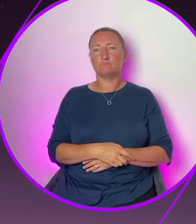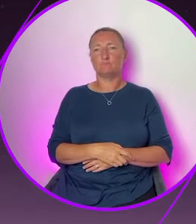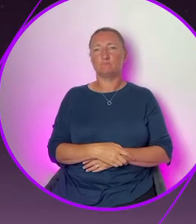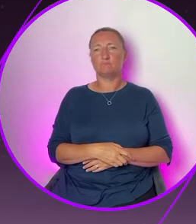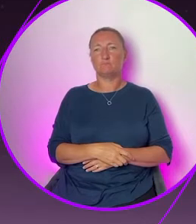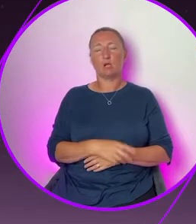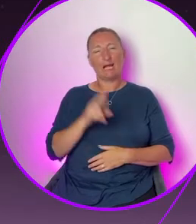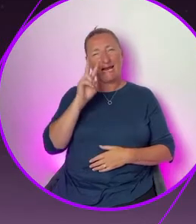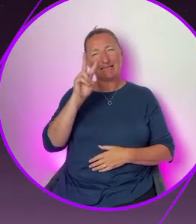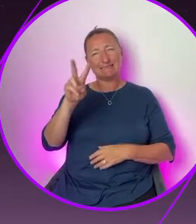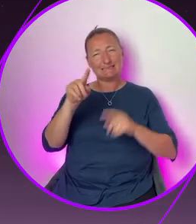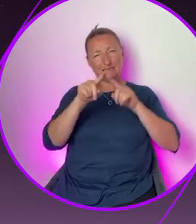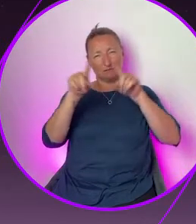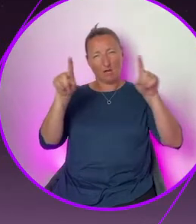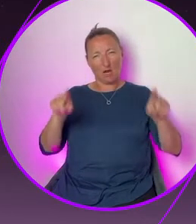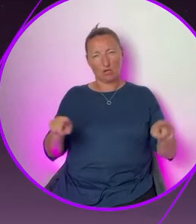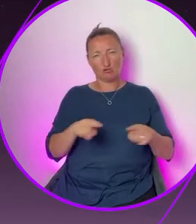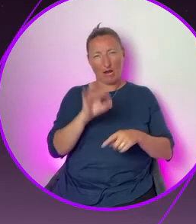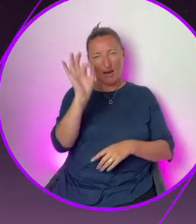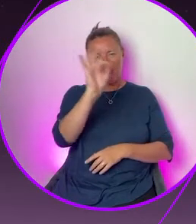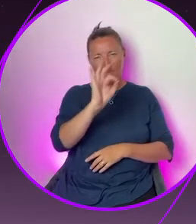diagram, it